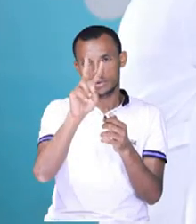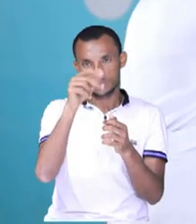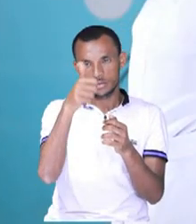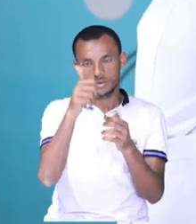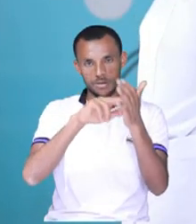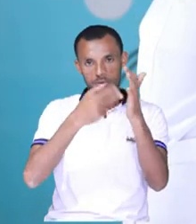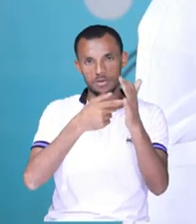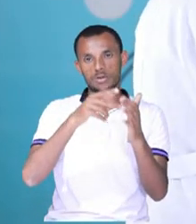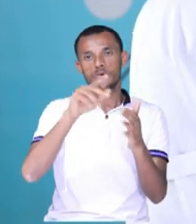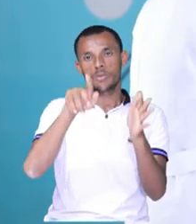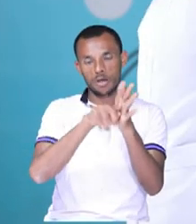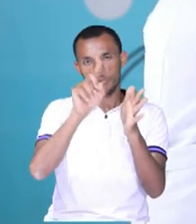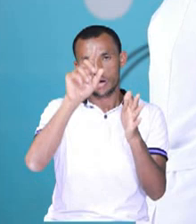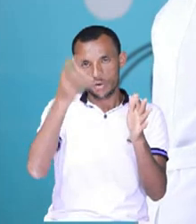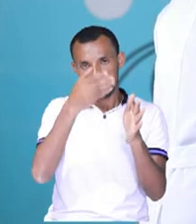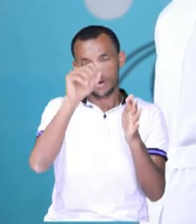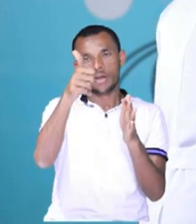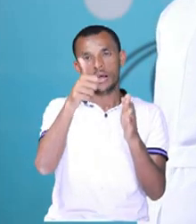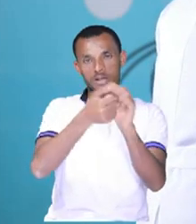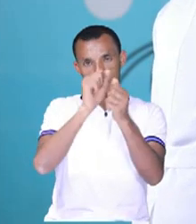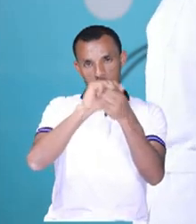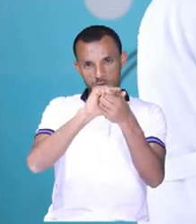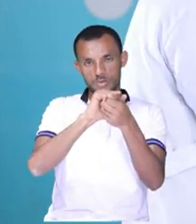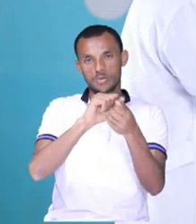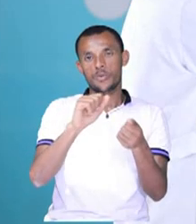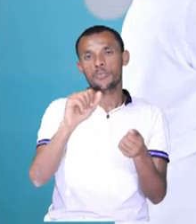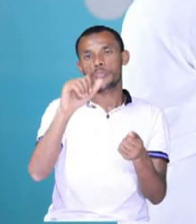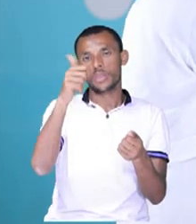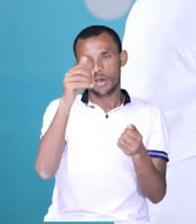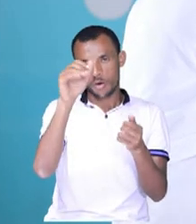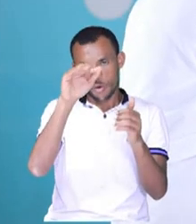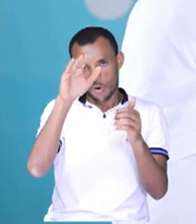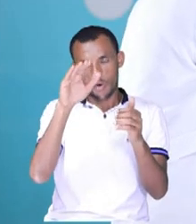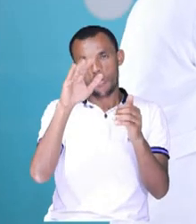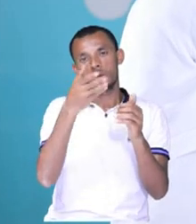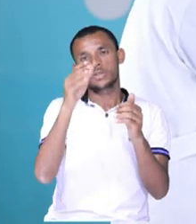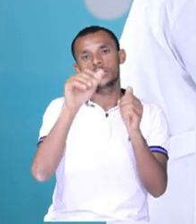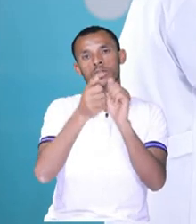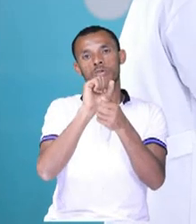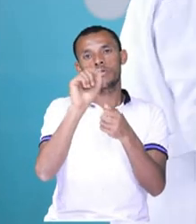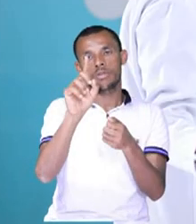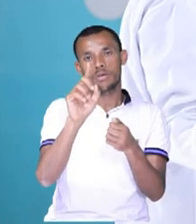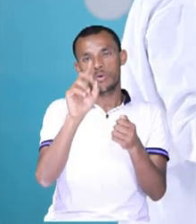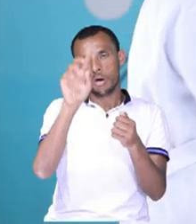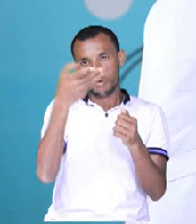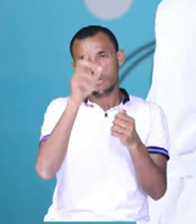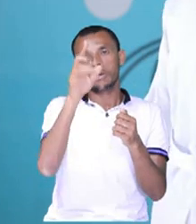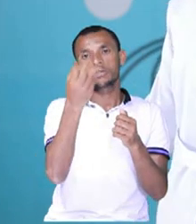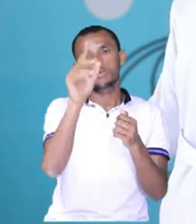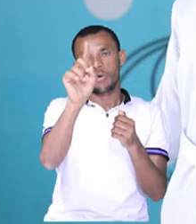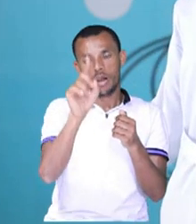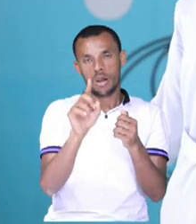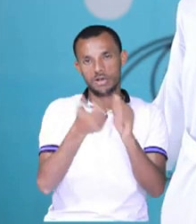2A means minus 1 over A, changing concentration of A over change of T. For B, what is the coefficient? 1. 1 over 1, already 1.